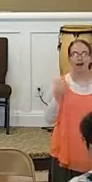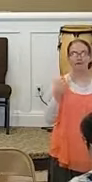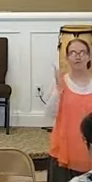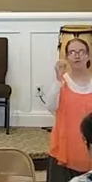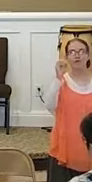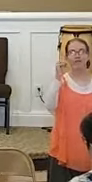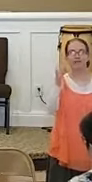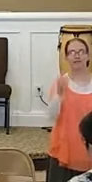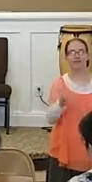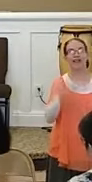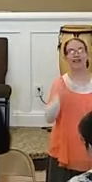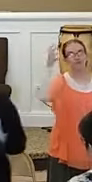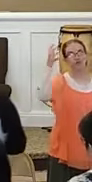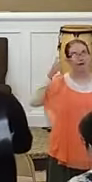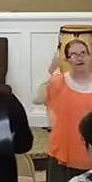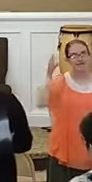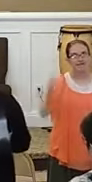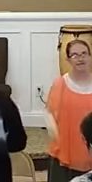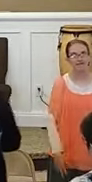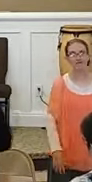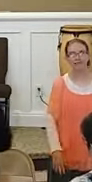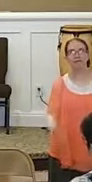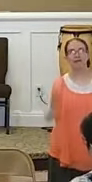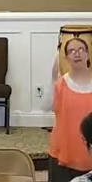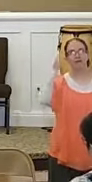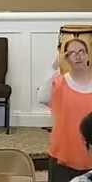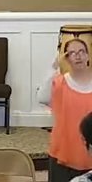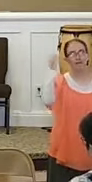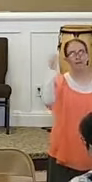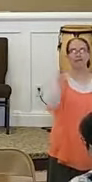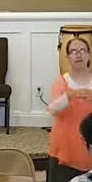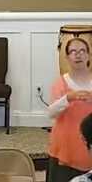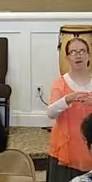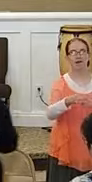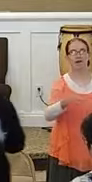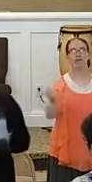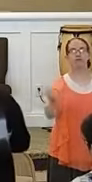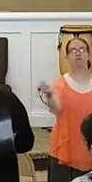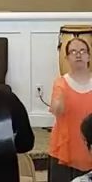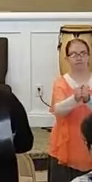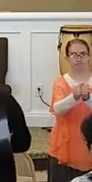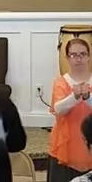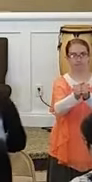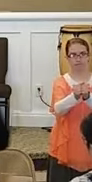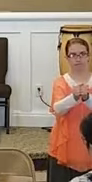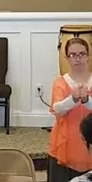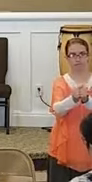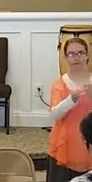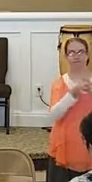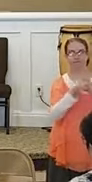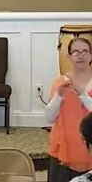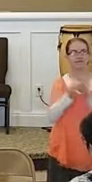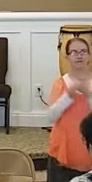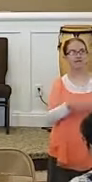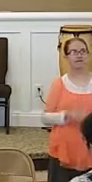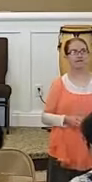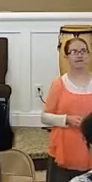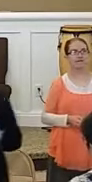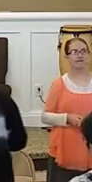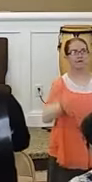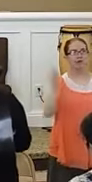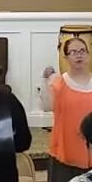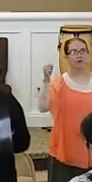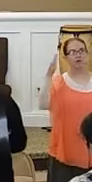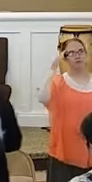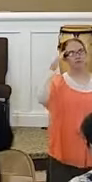this? Now, isn't that crazy that they knew there was a name associated with this? Hallelujah. They also knew